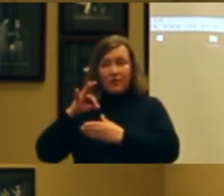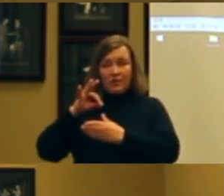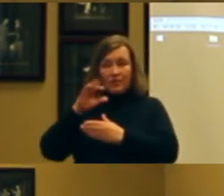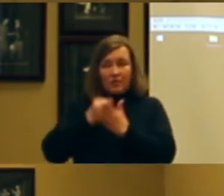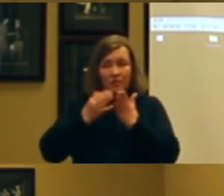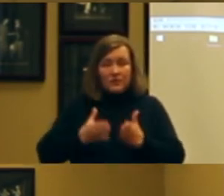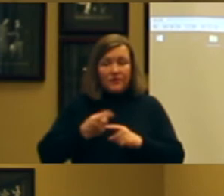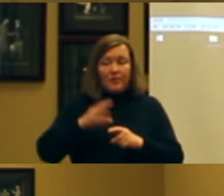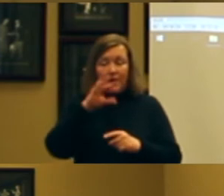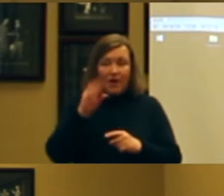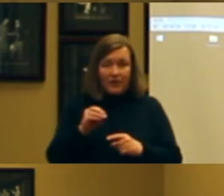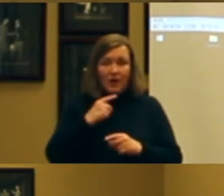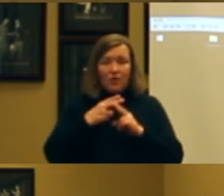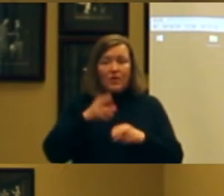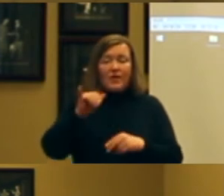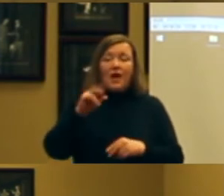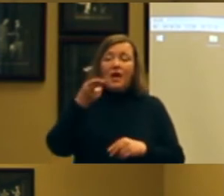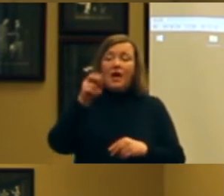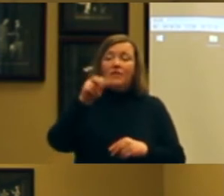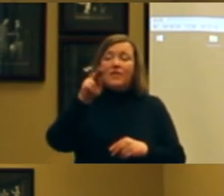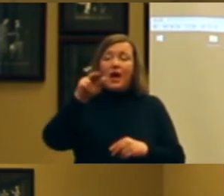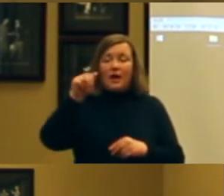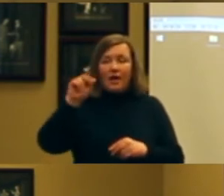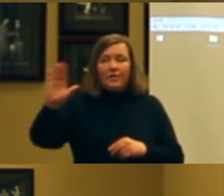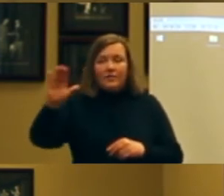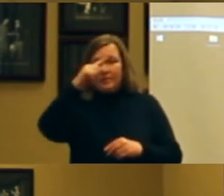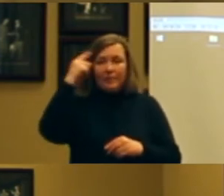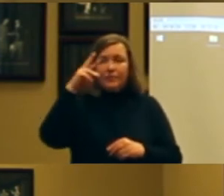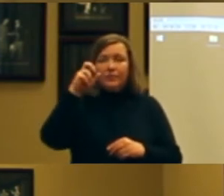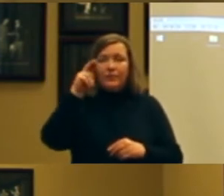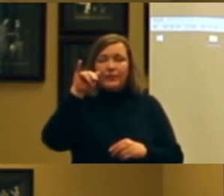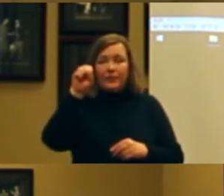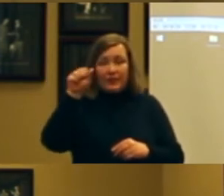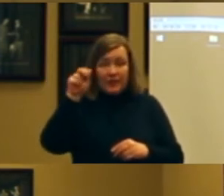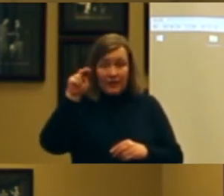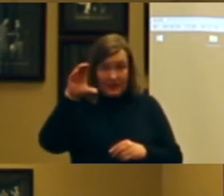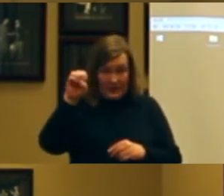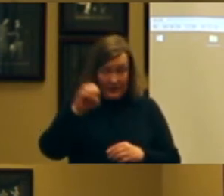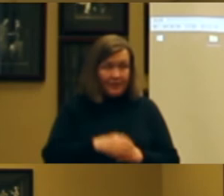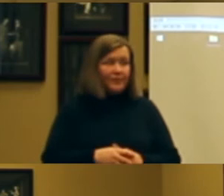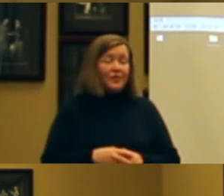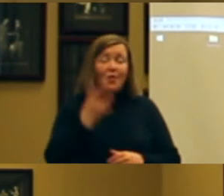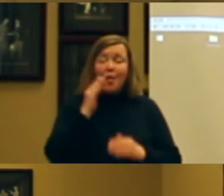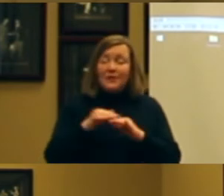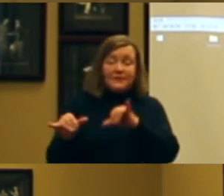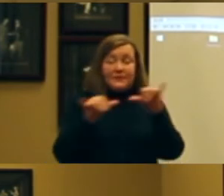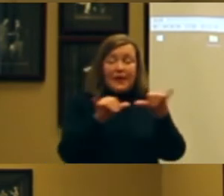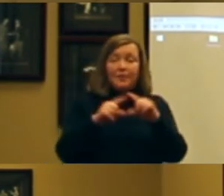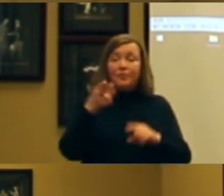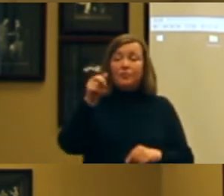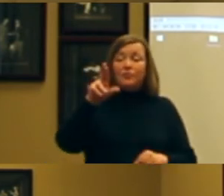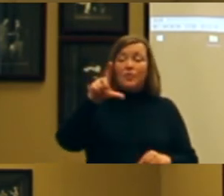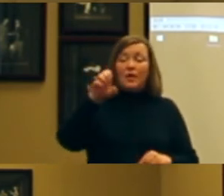African descent in Cuba Havana's Black Renaissance, because it's very much like the Harlem Renaissance